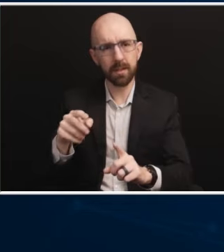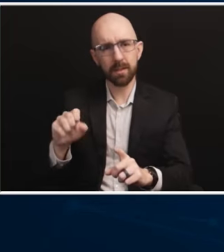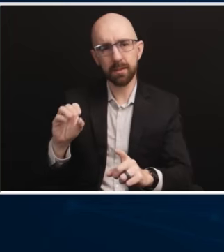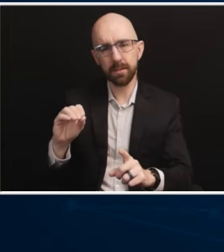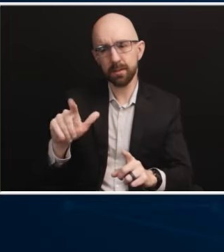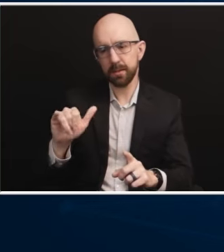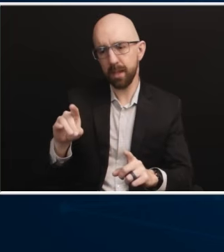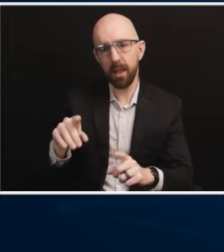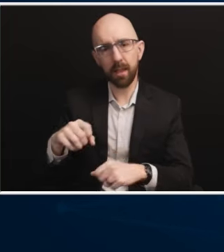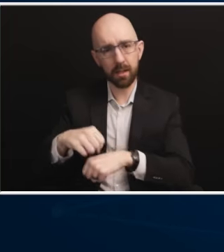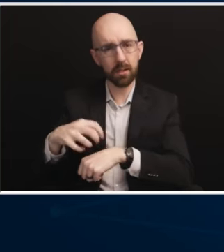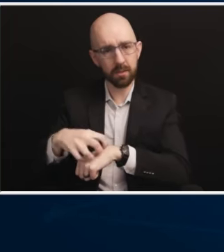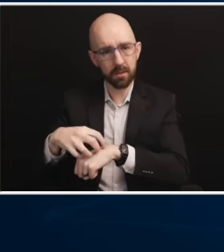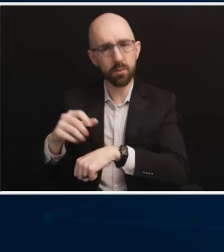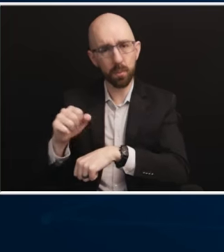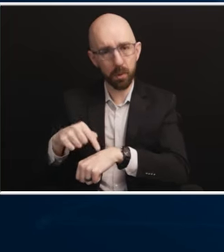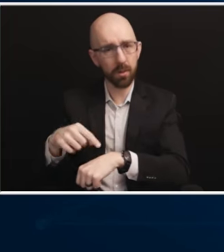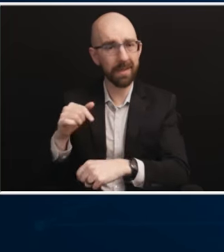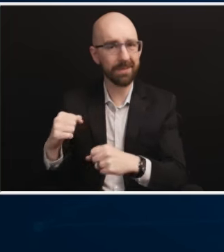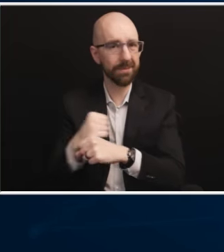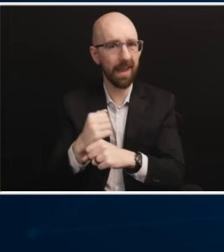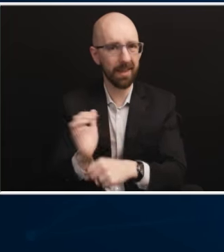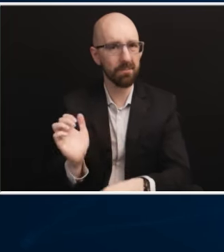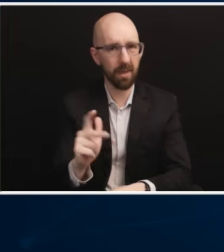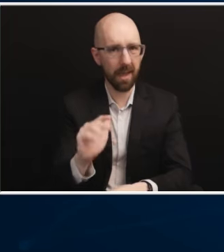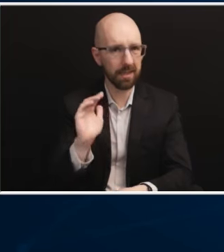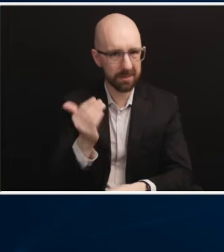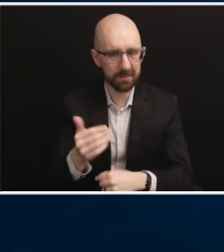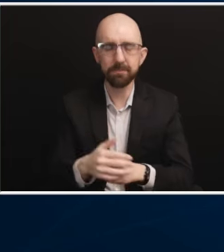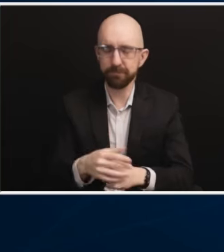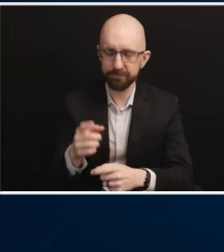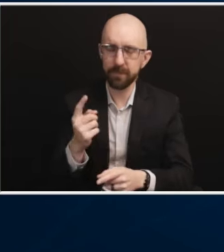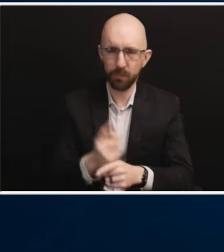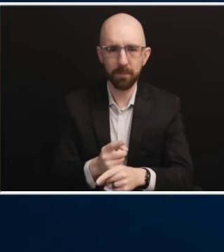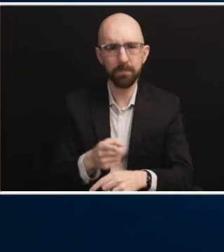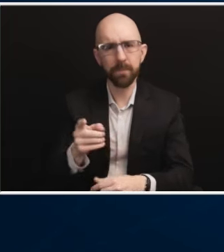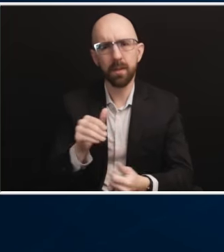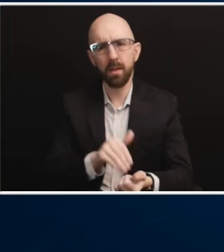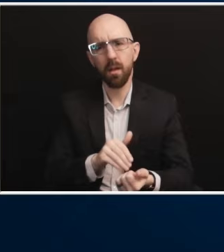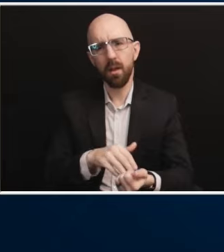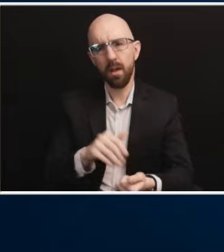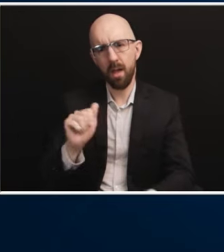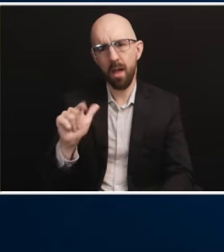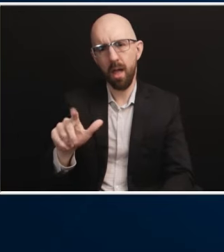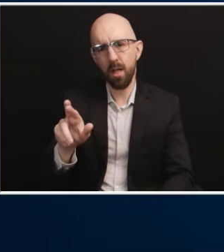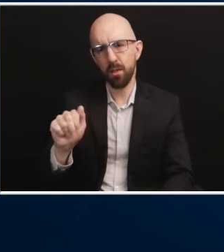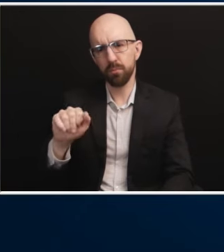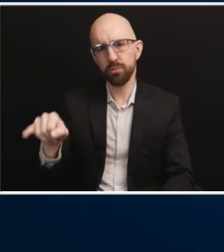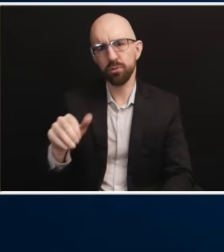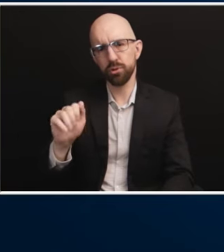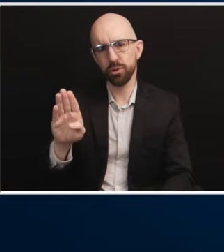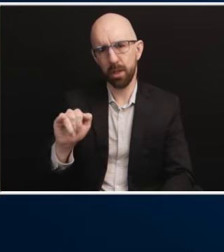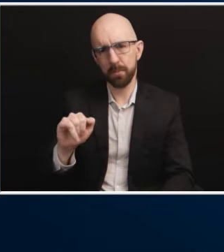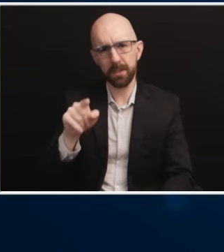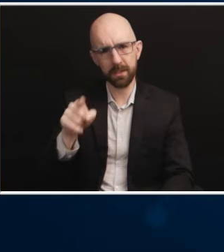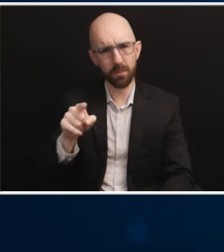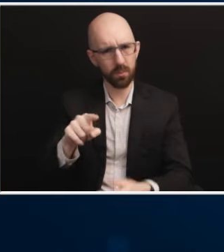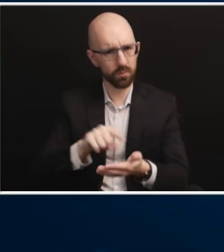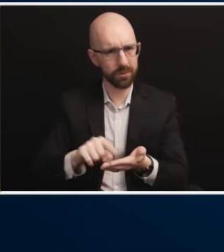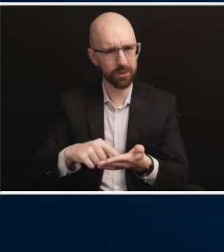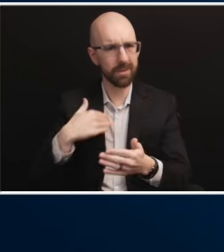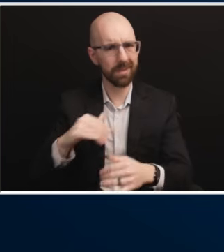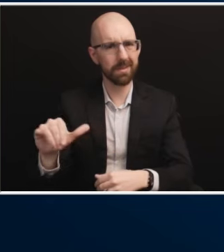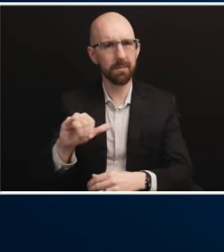tumor is fighting back. Exactly. Okay. Yeah. Dr. Al-Rajabi, do you have similar hurdles in your research with CAR T, and what makes you